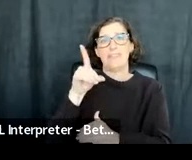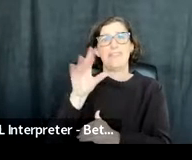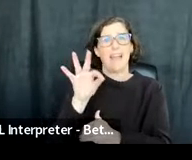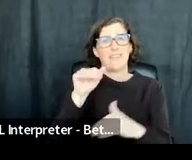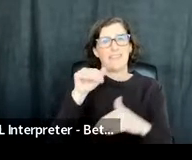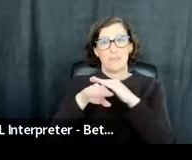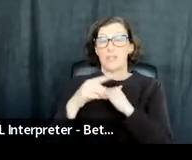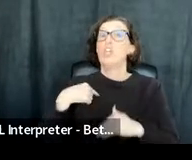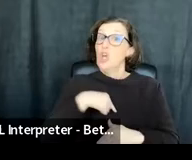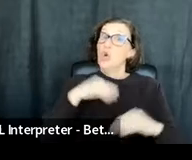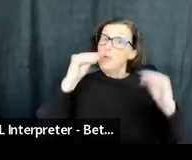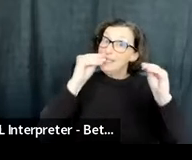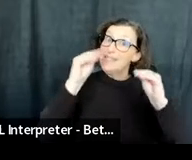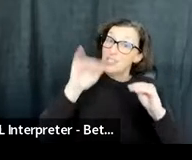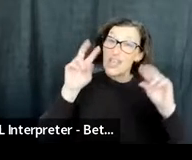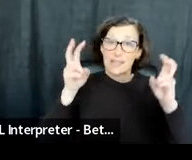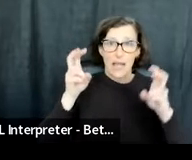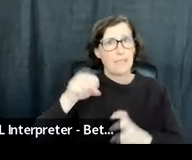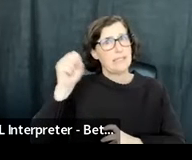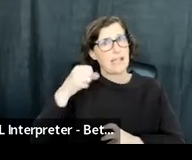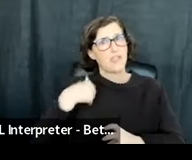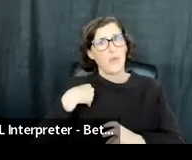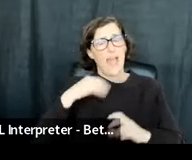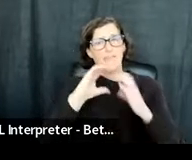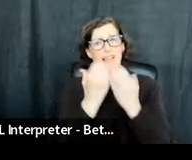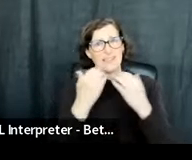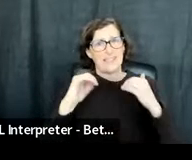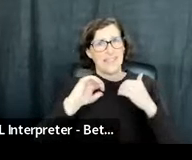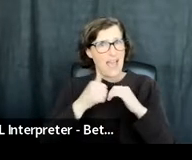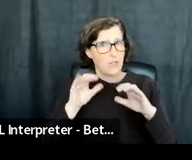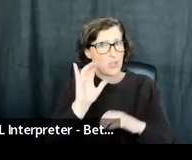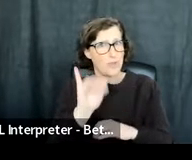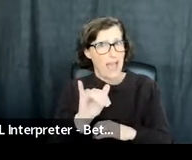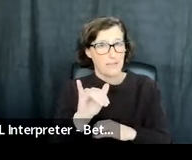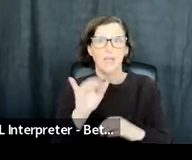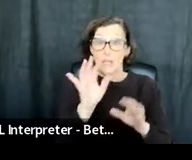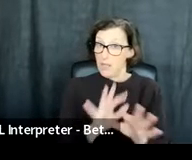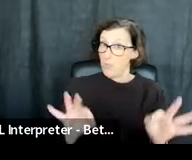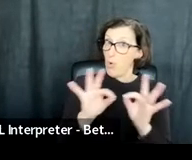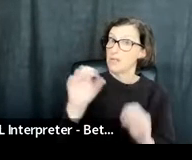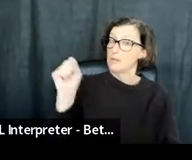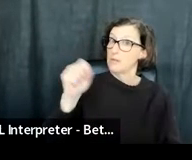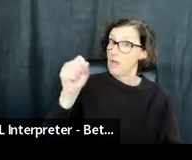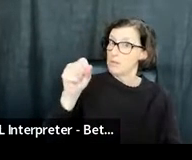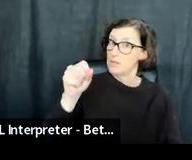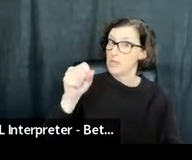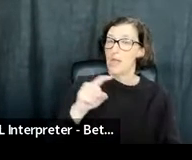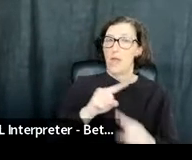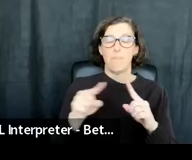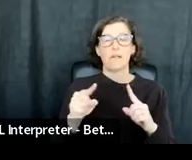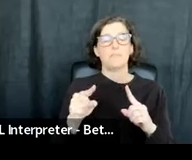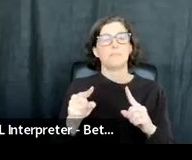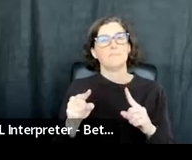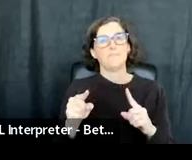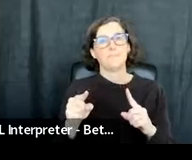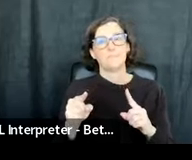topics. We have all day classes on how to do those things. Those things are very important, but they don't encompass